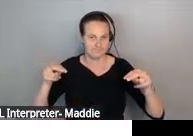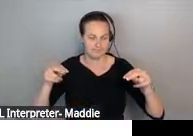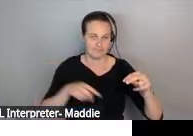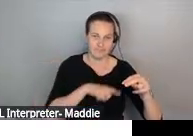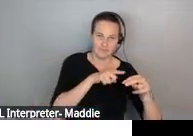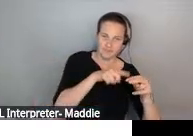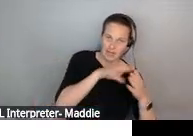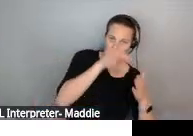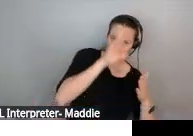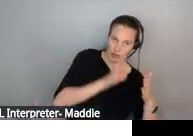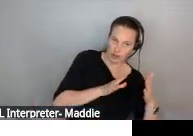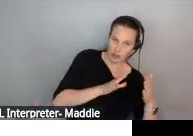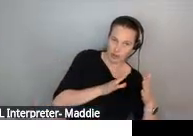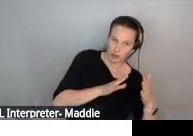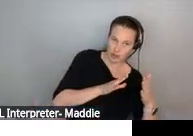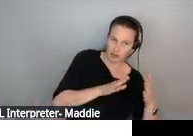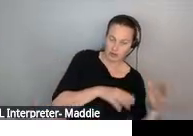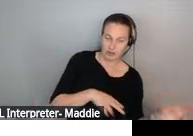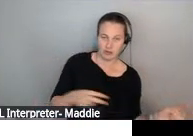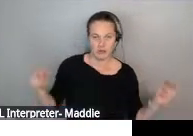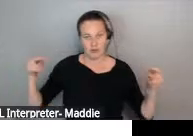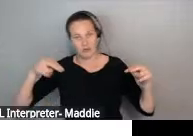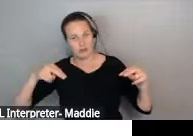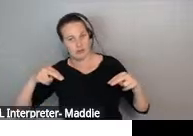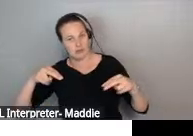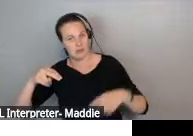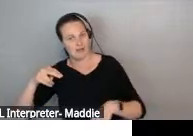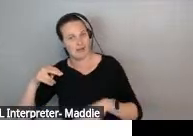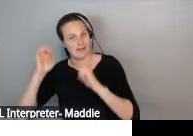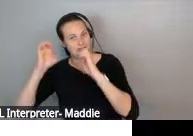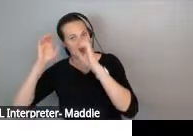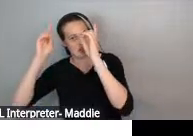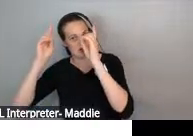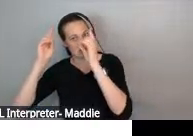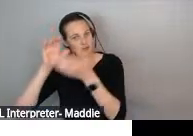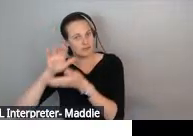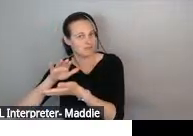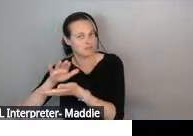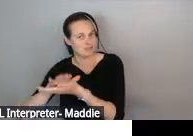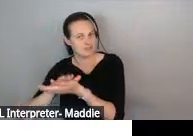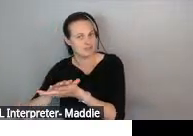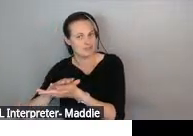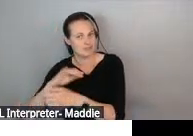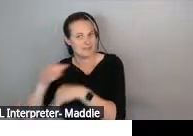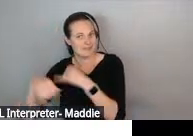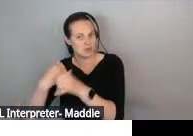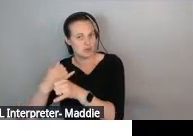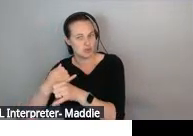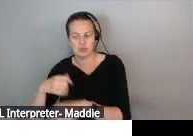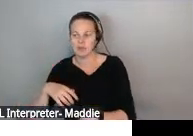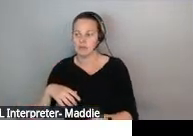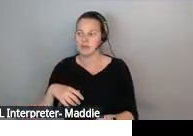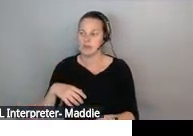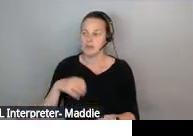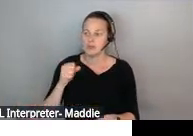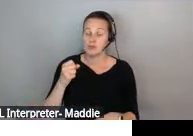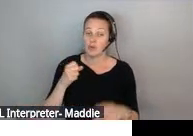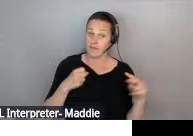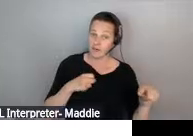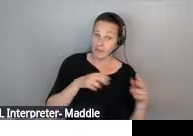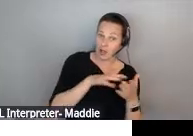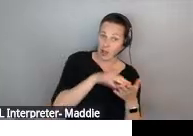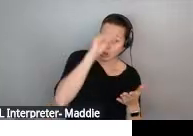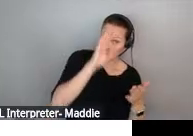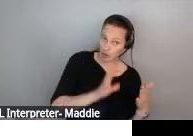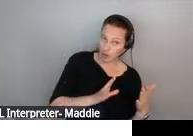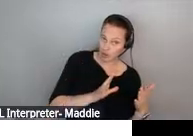learner perspective as well as from the perspective of educational institutions. When we look at it from the learner perspective,